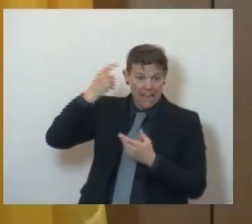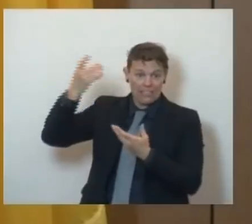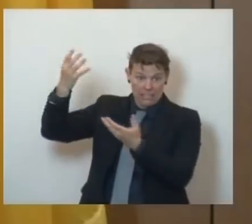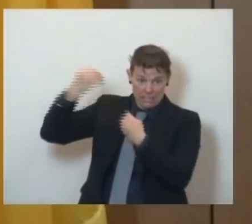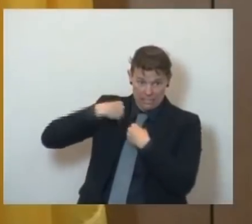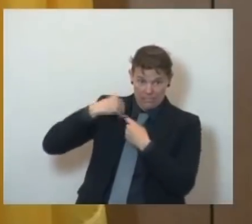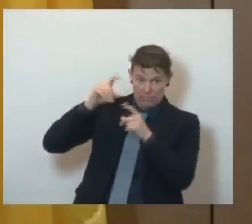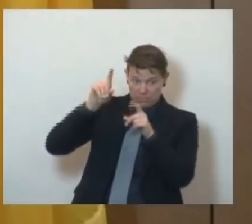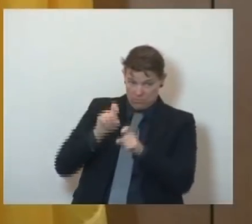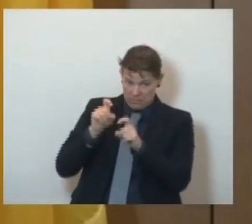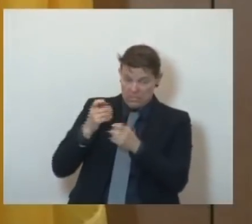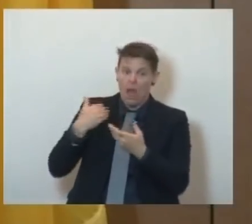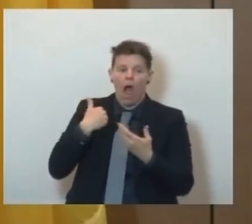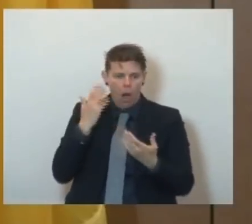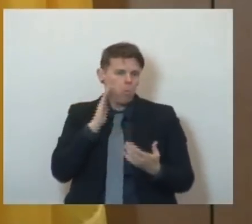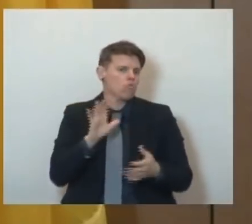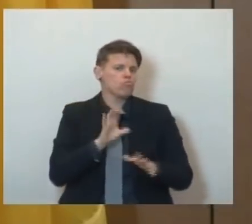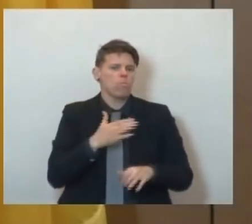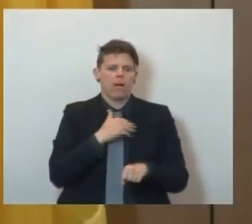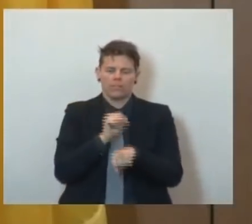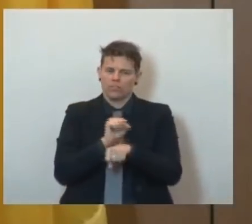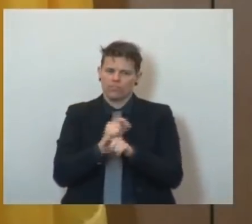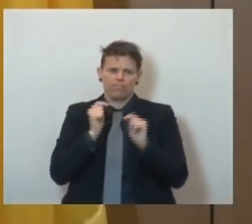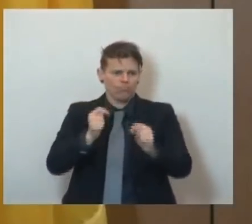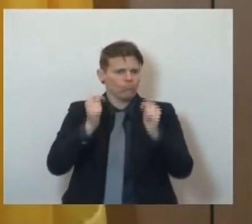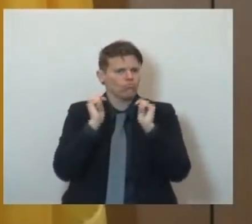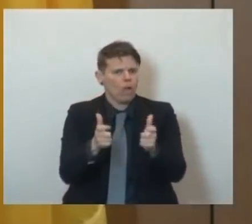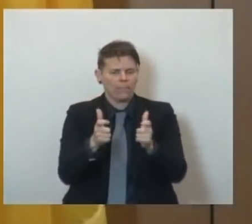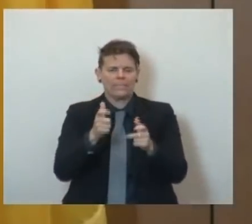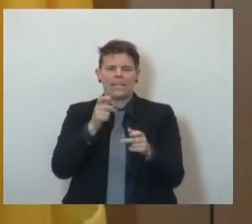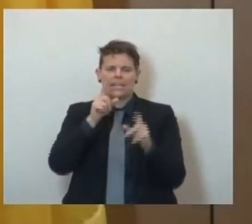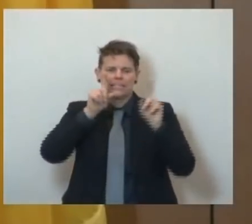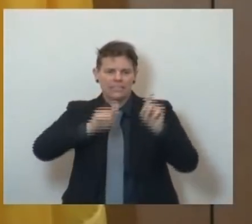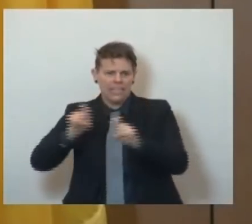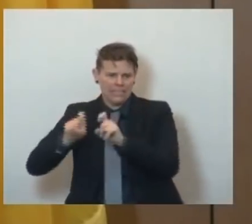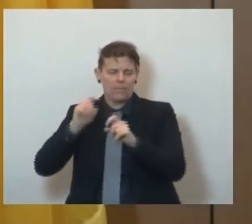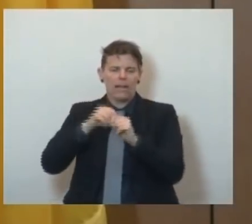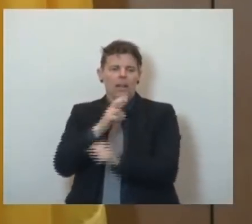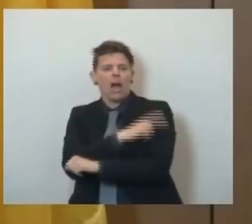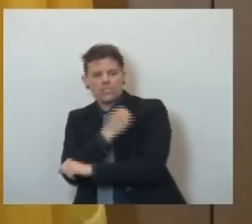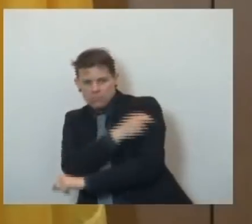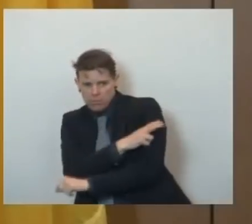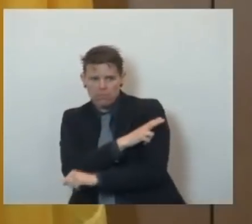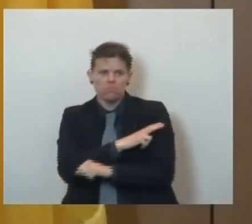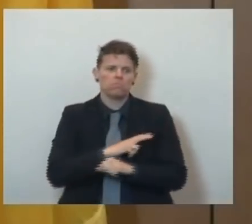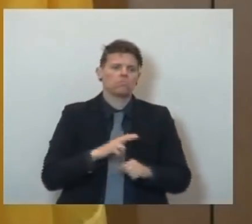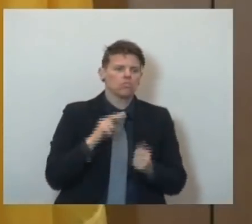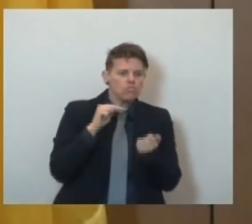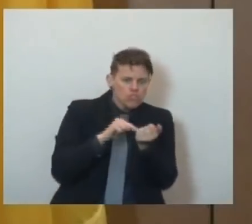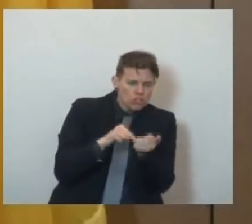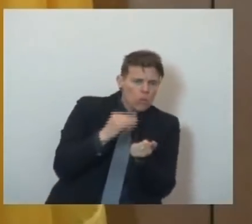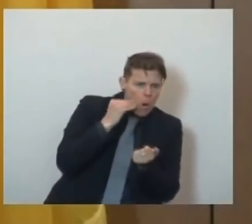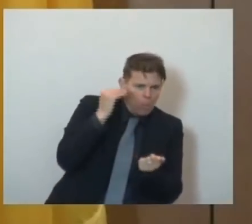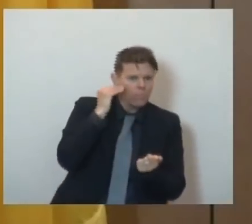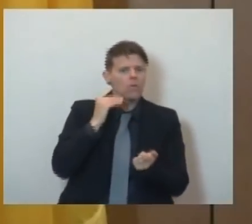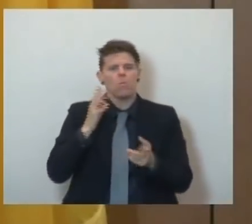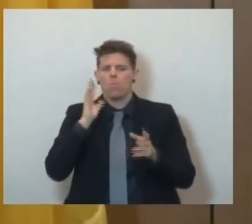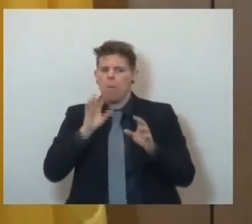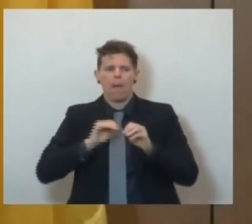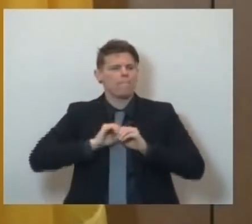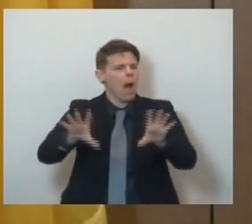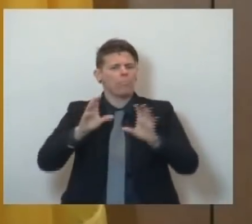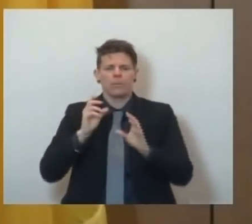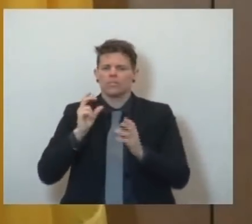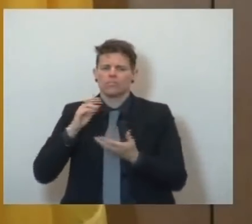rapid point-of-care tests to nursing homes and hospitals, and I would have deployed them all over the country, because then you could test people as they were coming